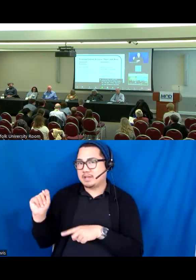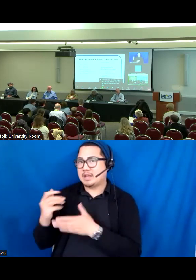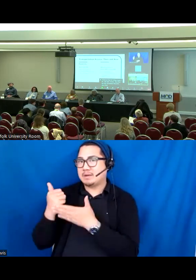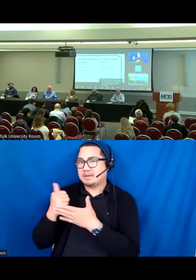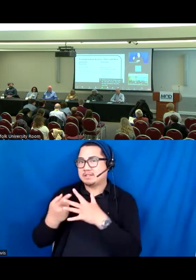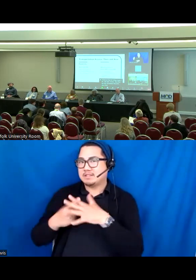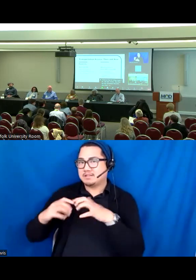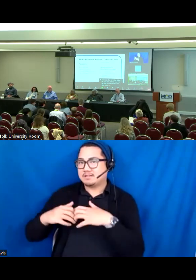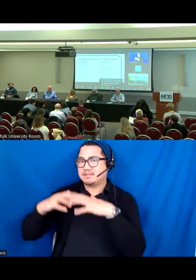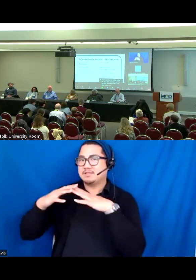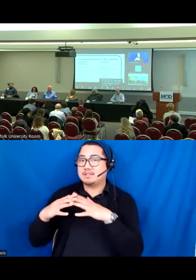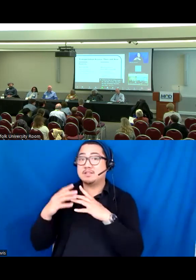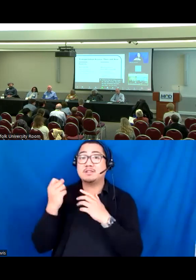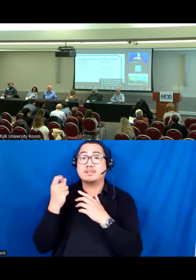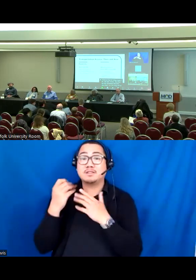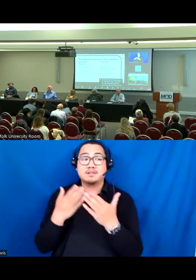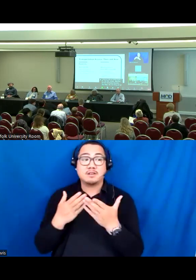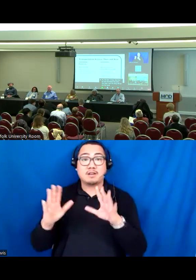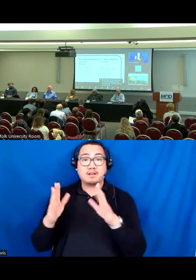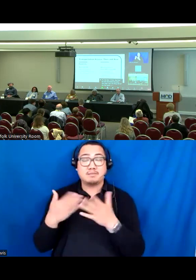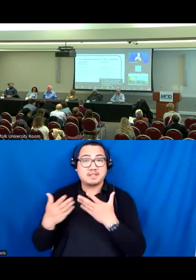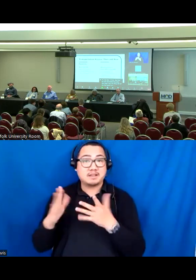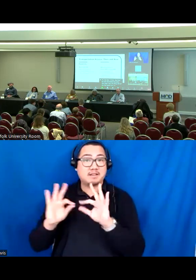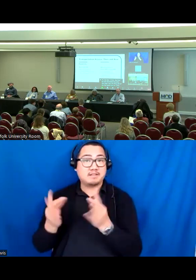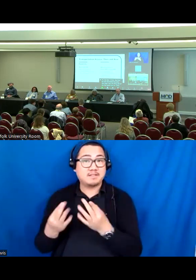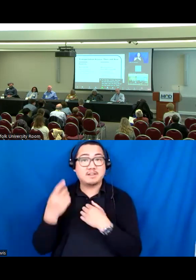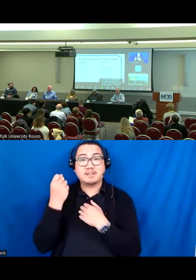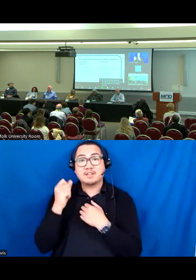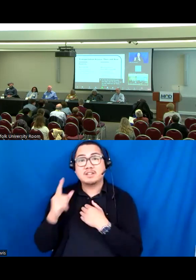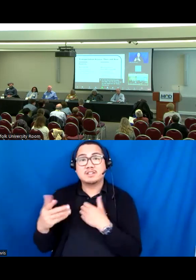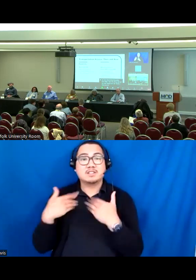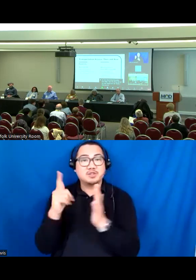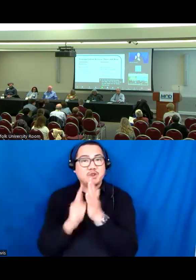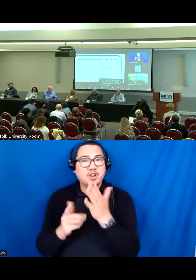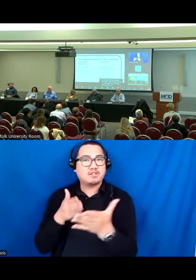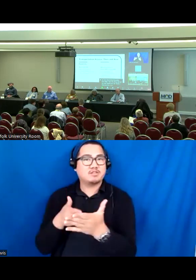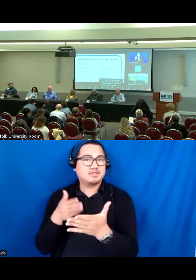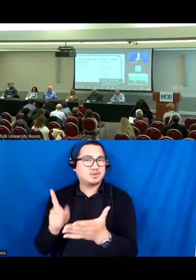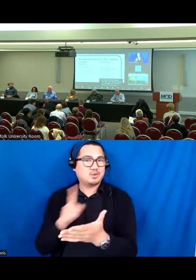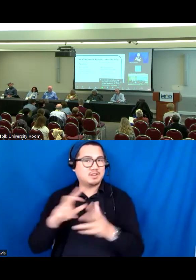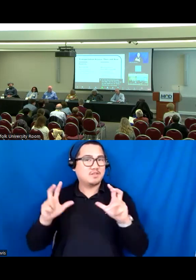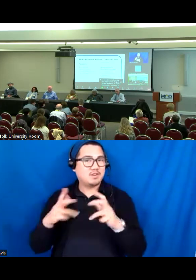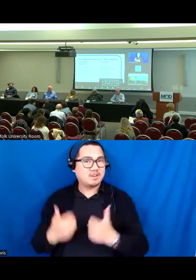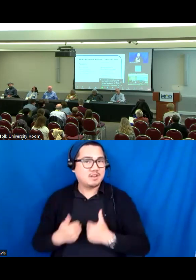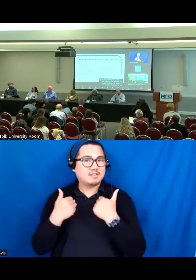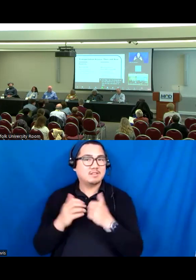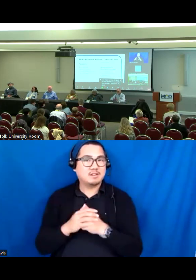tell you that aside from her family, I think her life is this lawsuit at GBLS and the Children's Healthcare